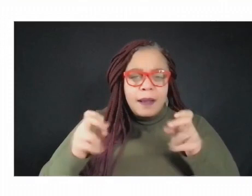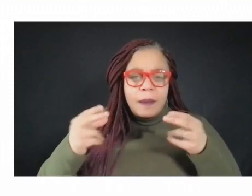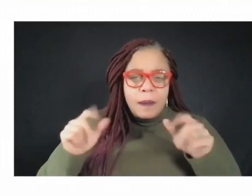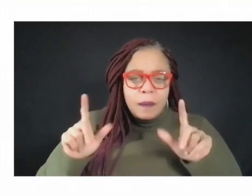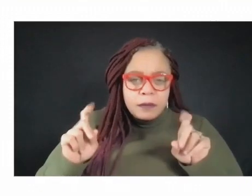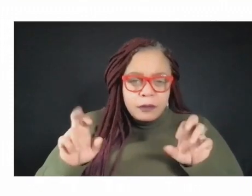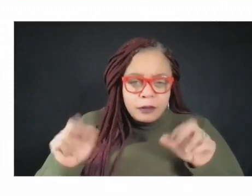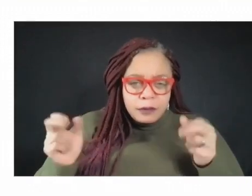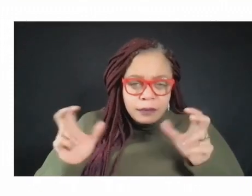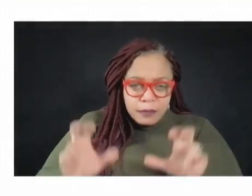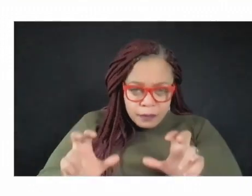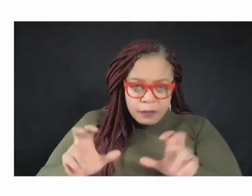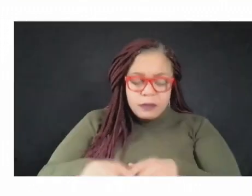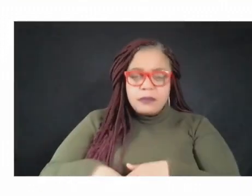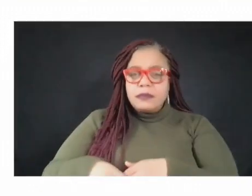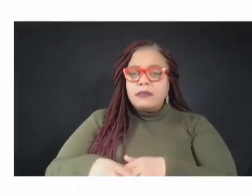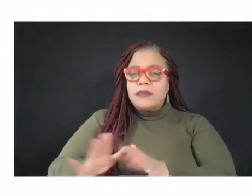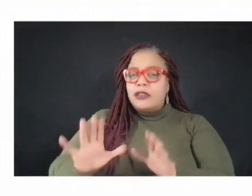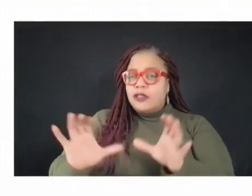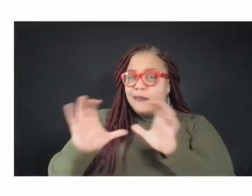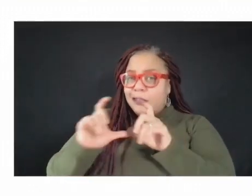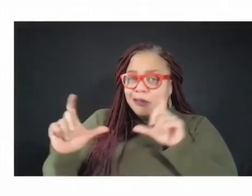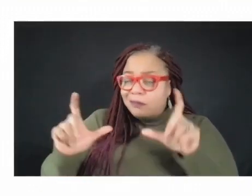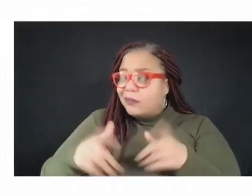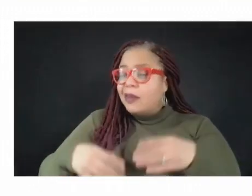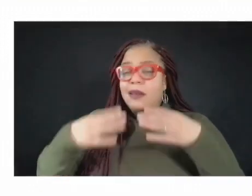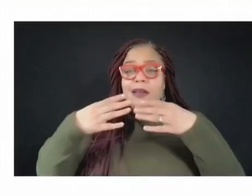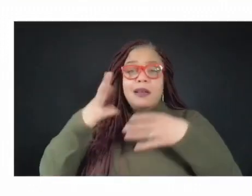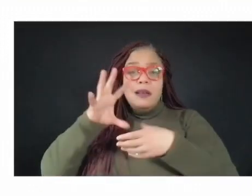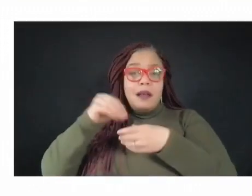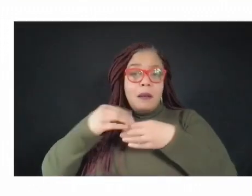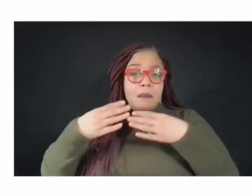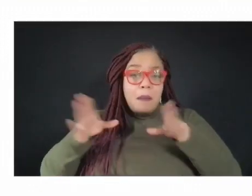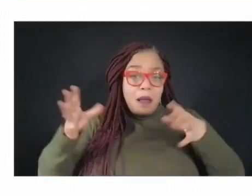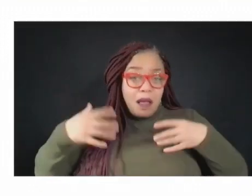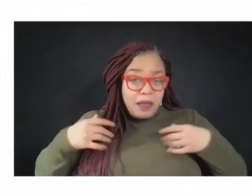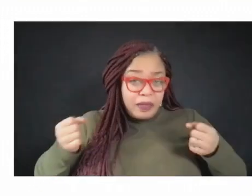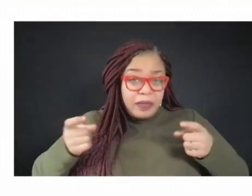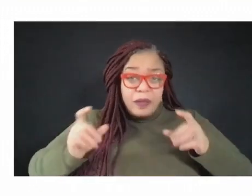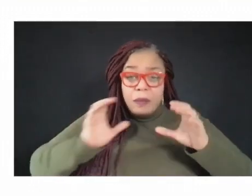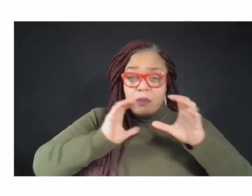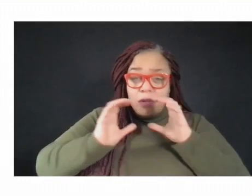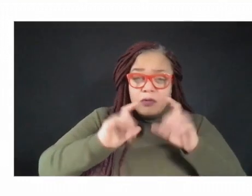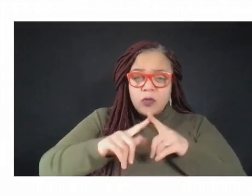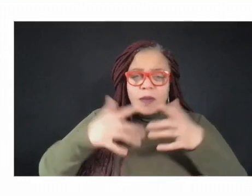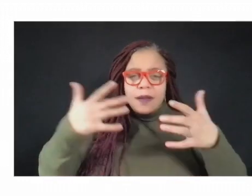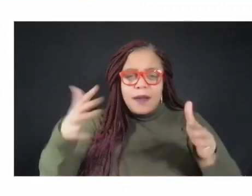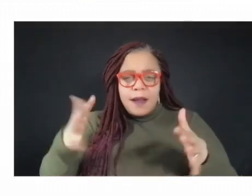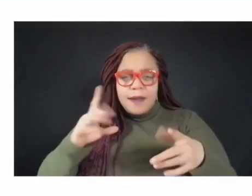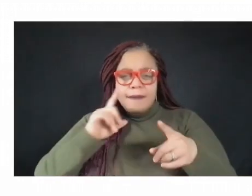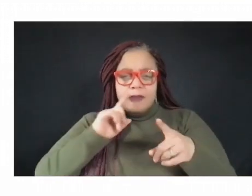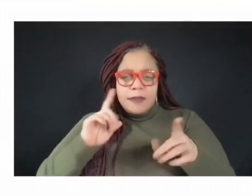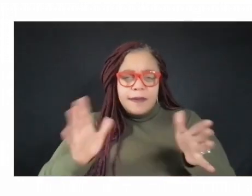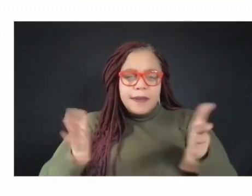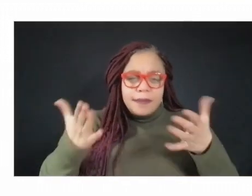Certifications in public health communications to sort of upskill or reskill the workforce. And